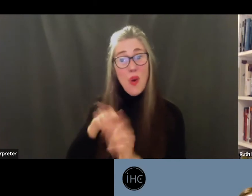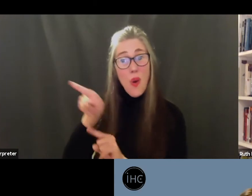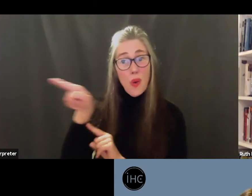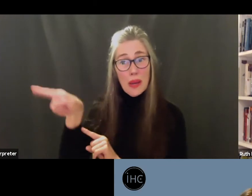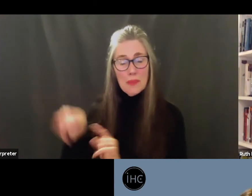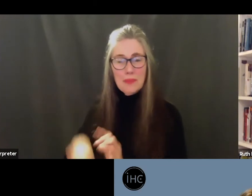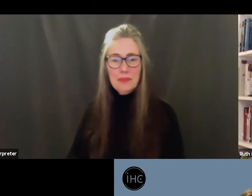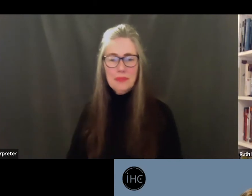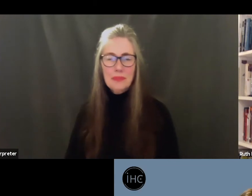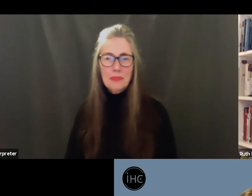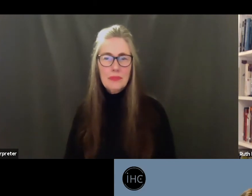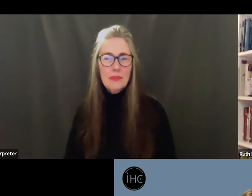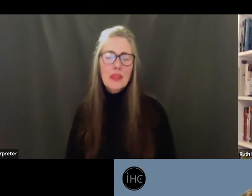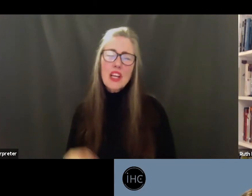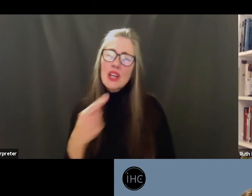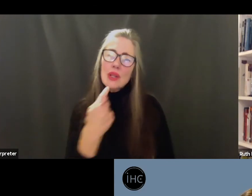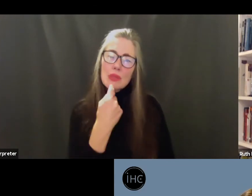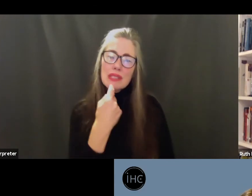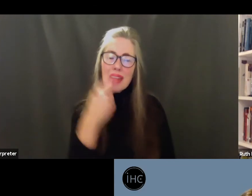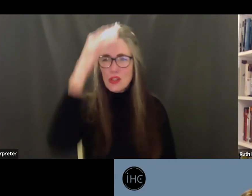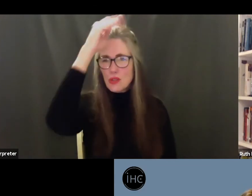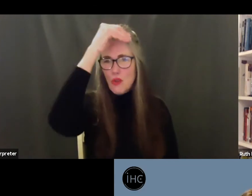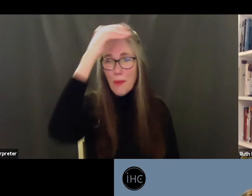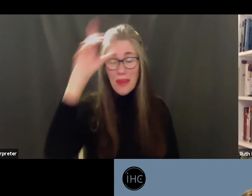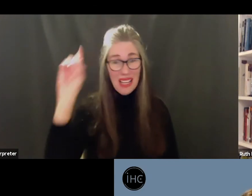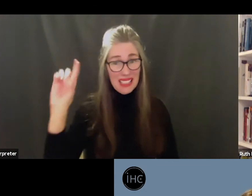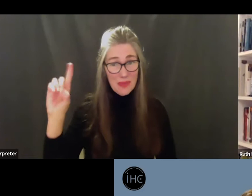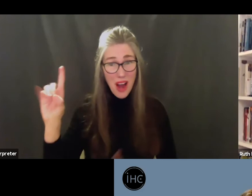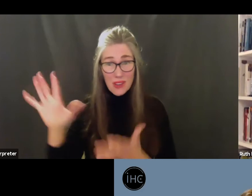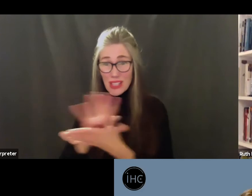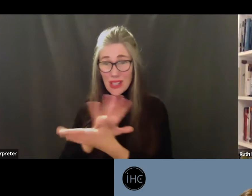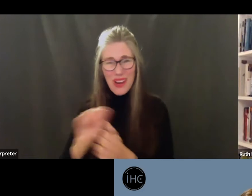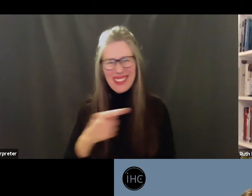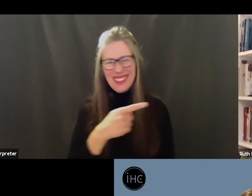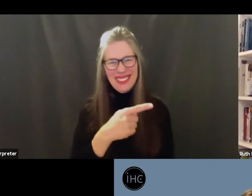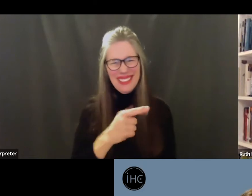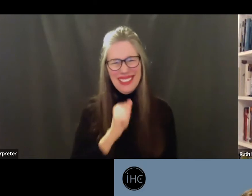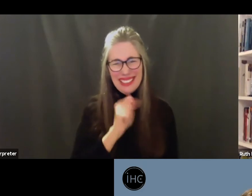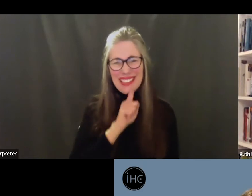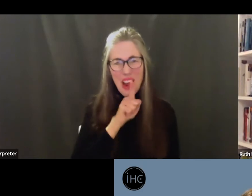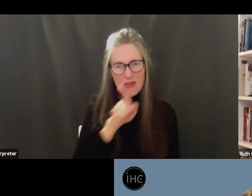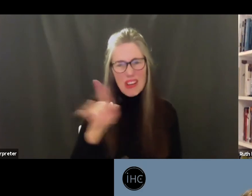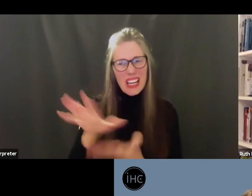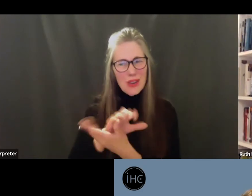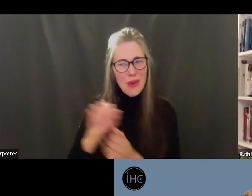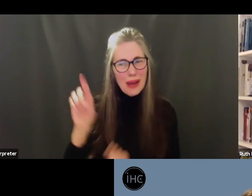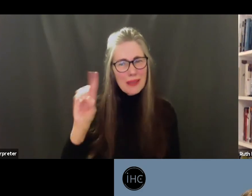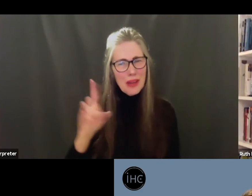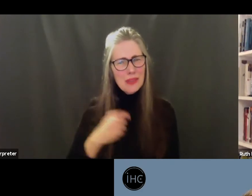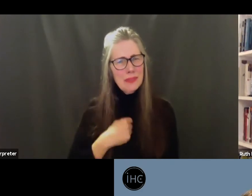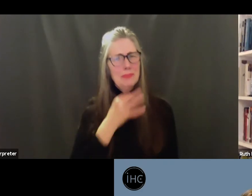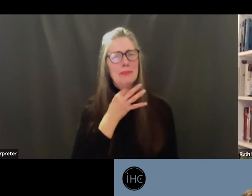wreck democracy. I'm wondering if you see, or if you could talk about